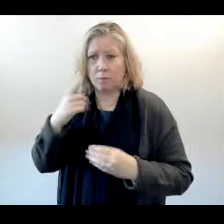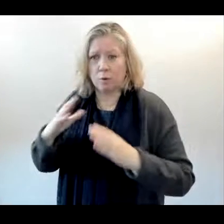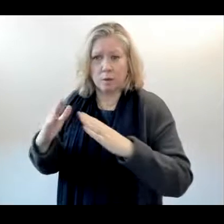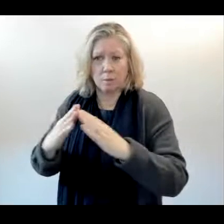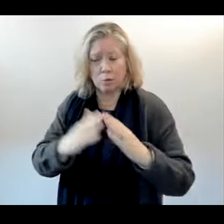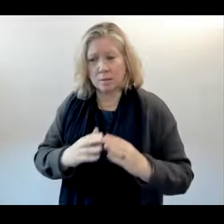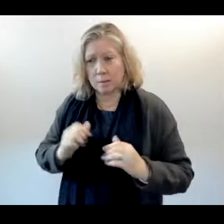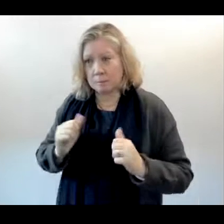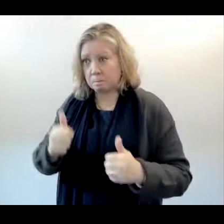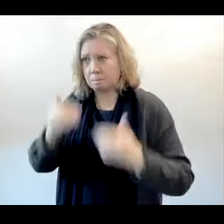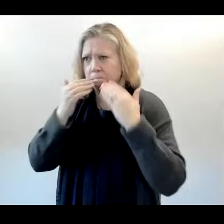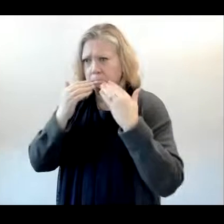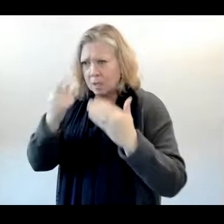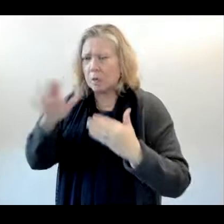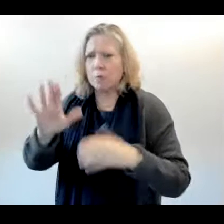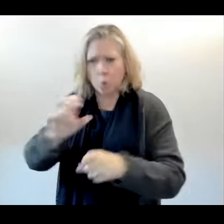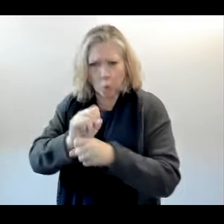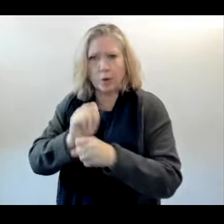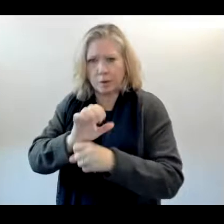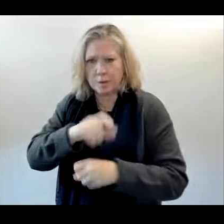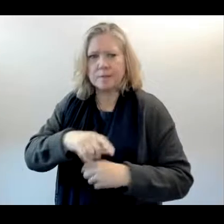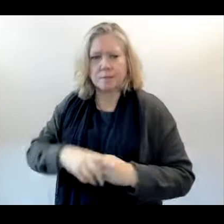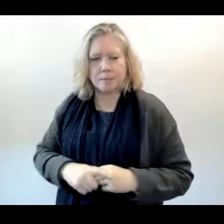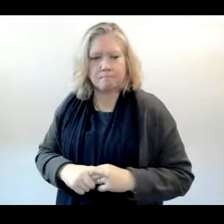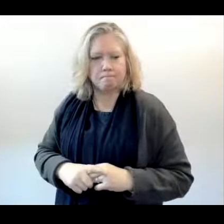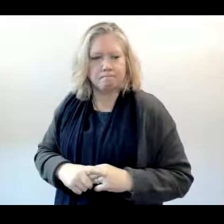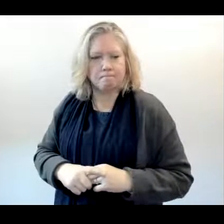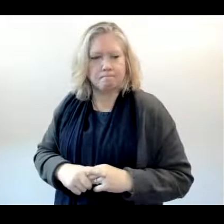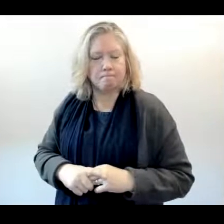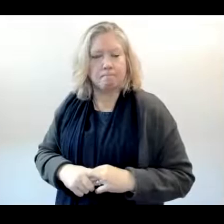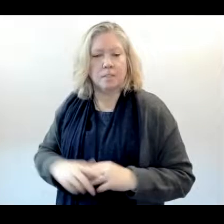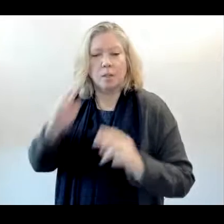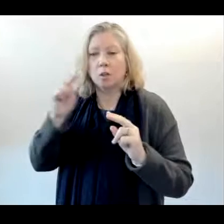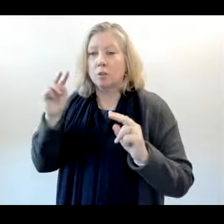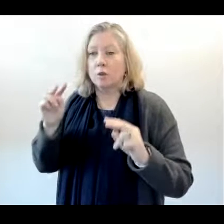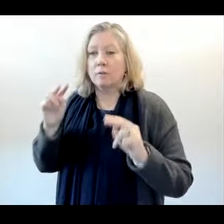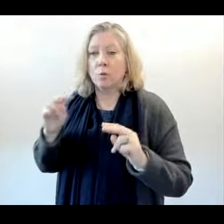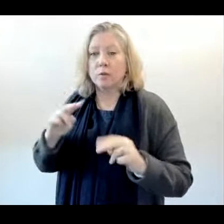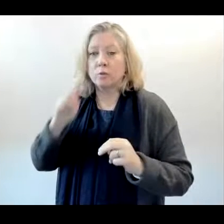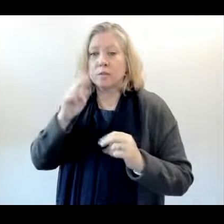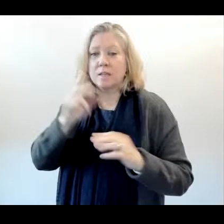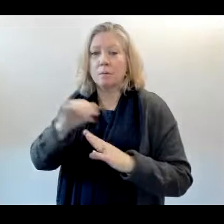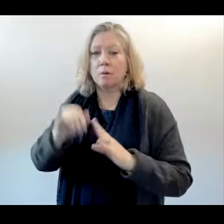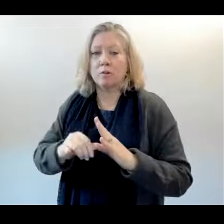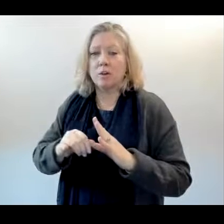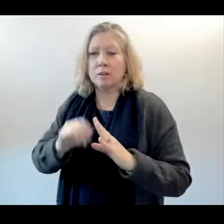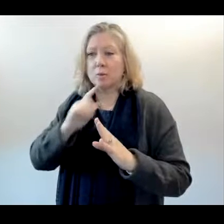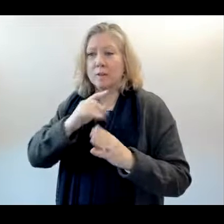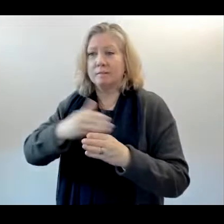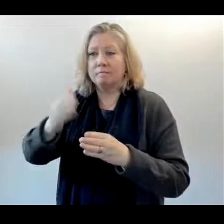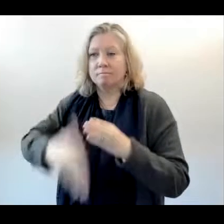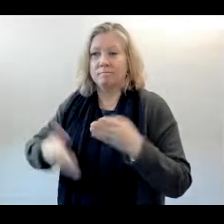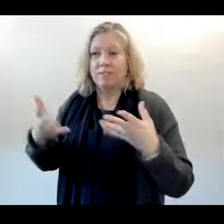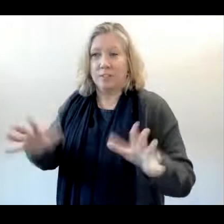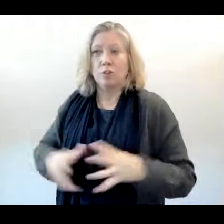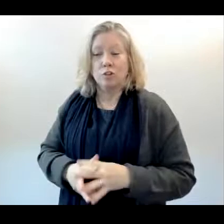So thank you all for your work on this and look forward to seeing the project come to reality. So thank